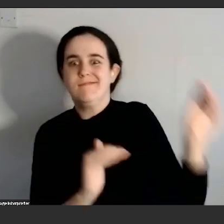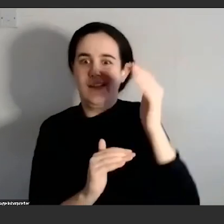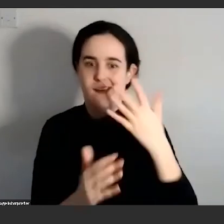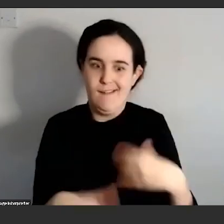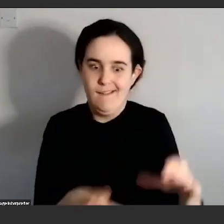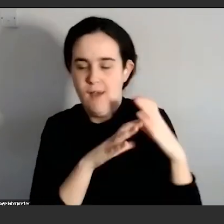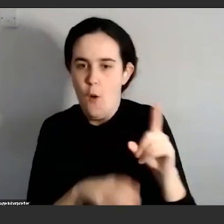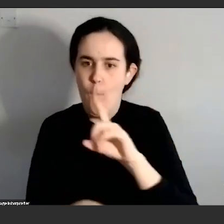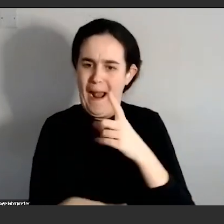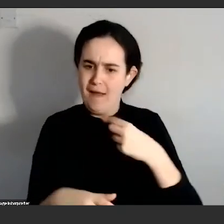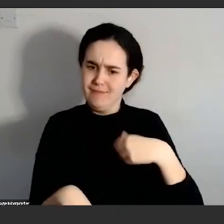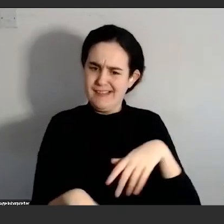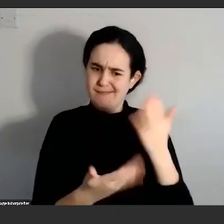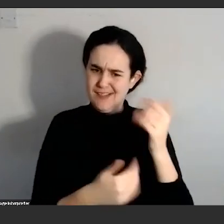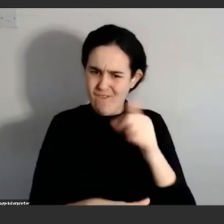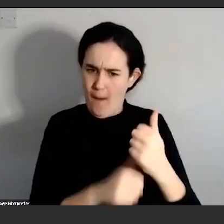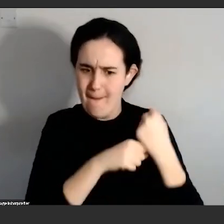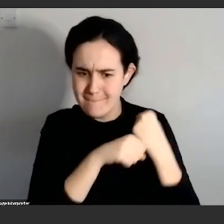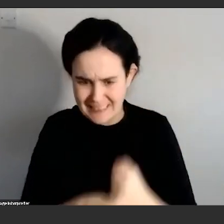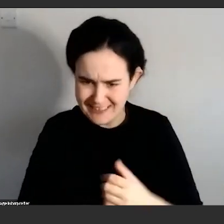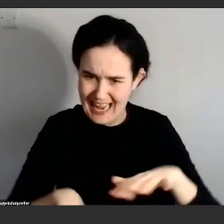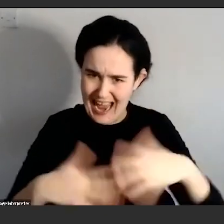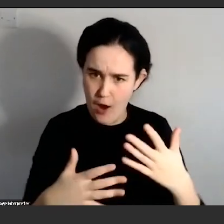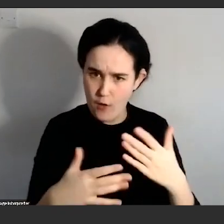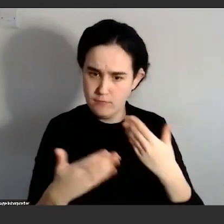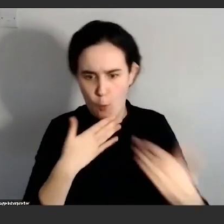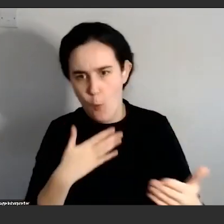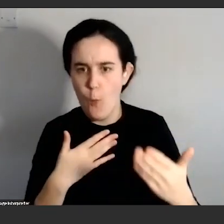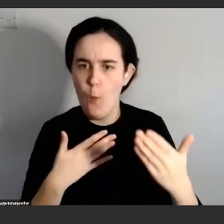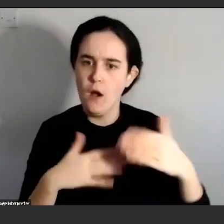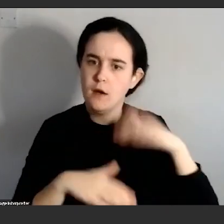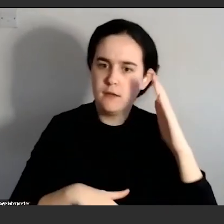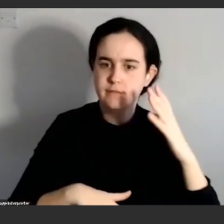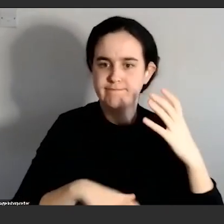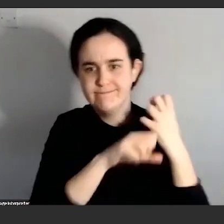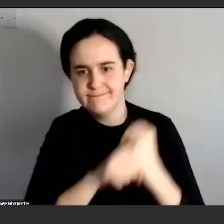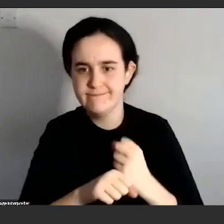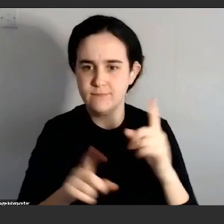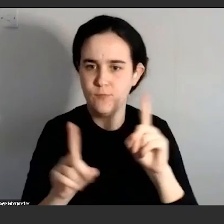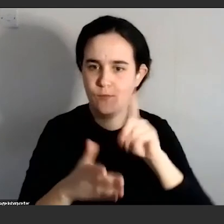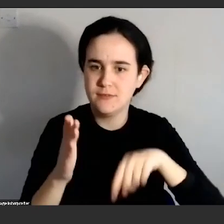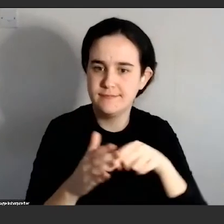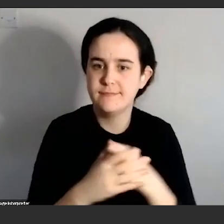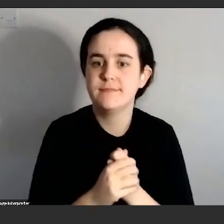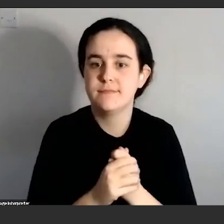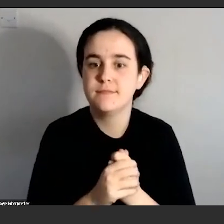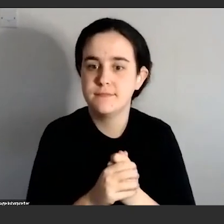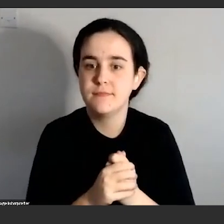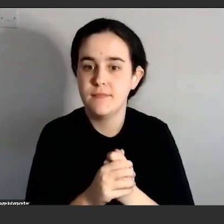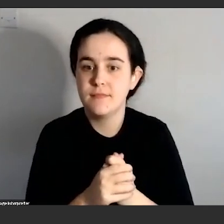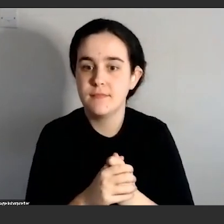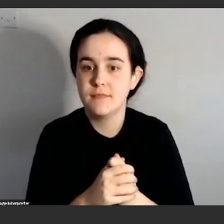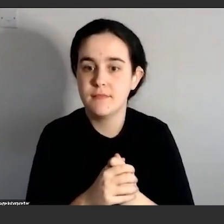to do more on the rights of persons with disabilities. This is just a supporting feature, let's call it. It